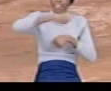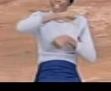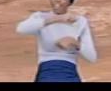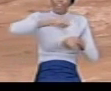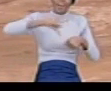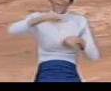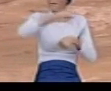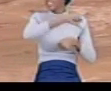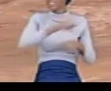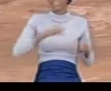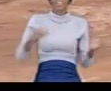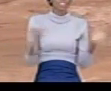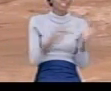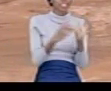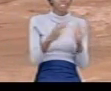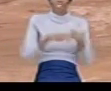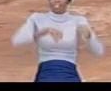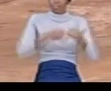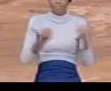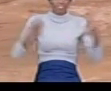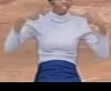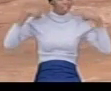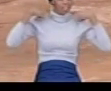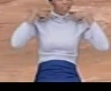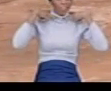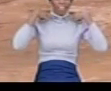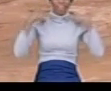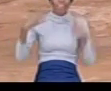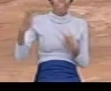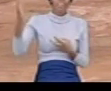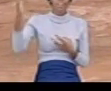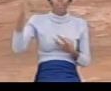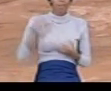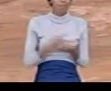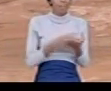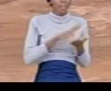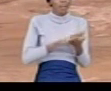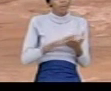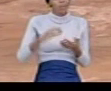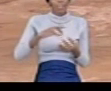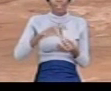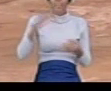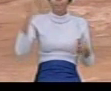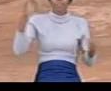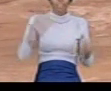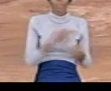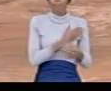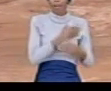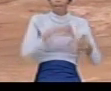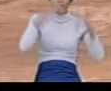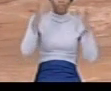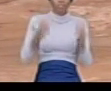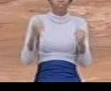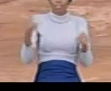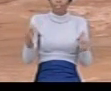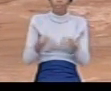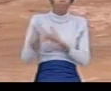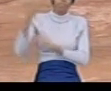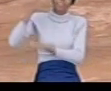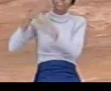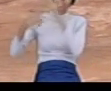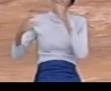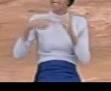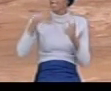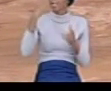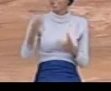By the anointing, Jesus breaks the yoke. By the Holy Ghost and power, just as the